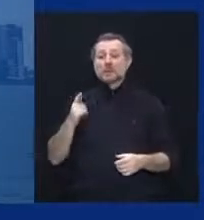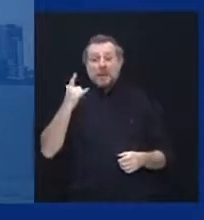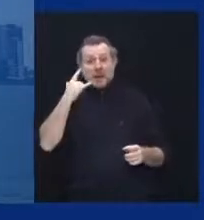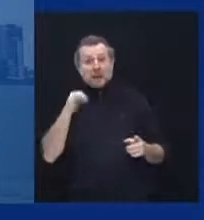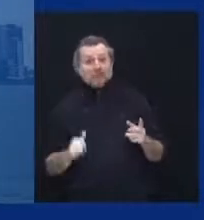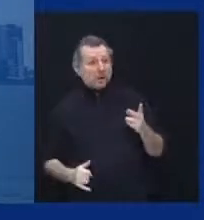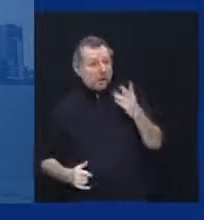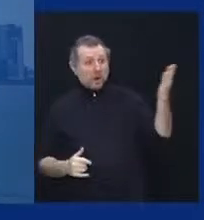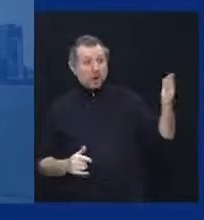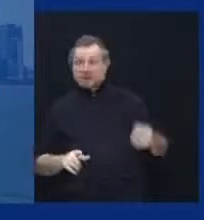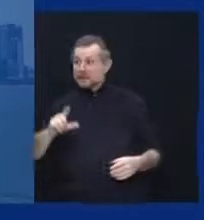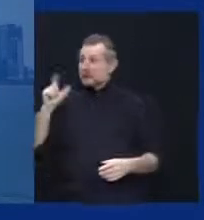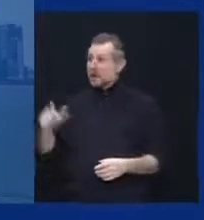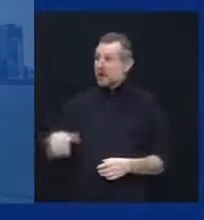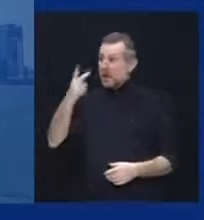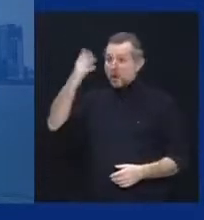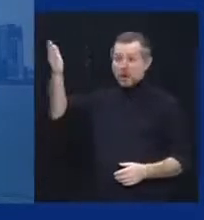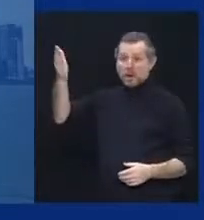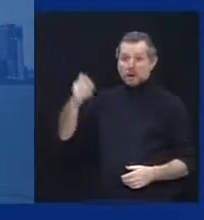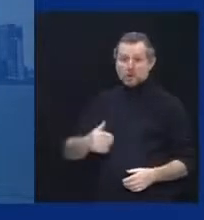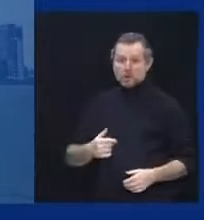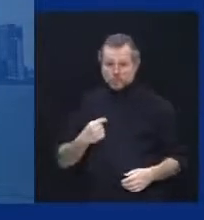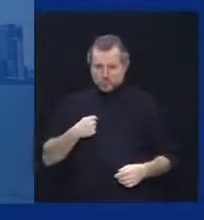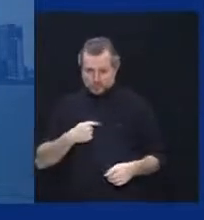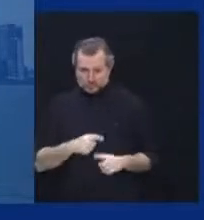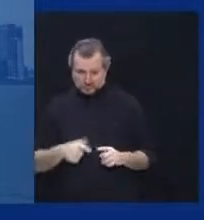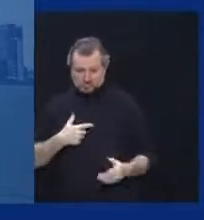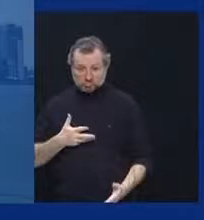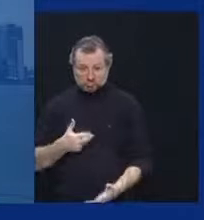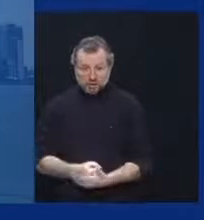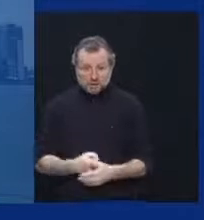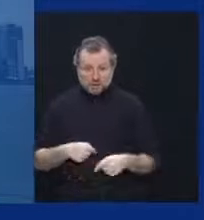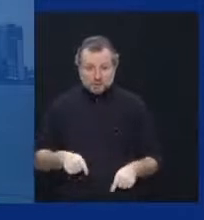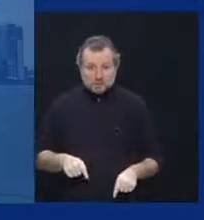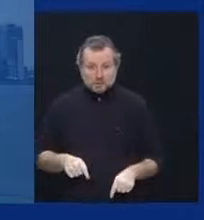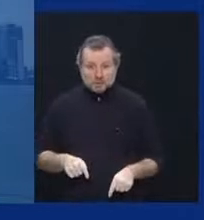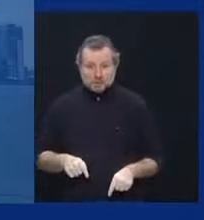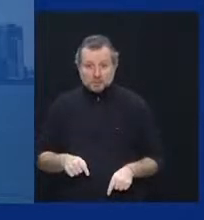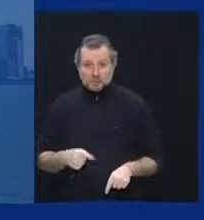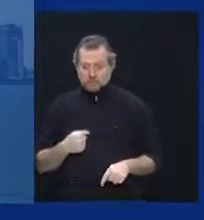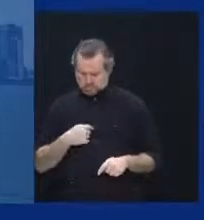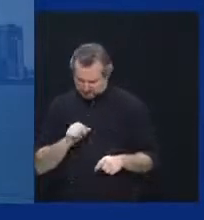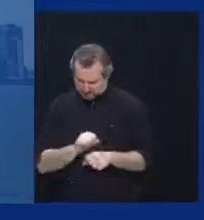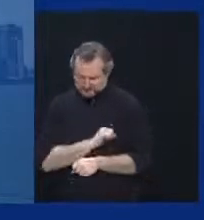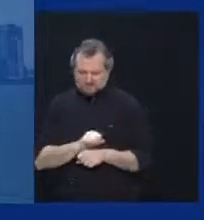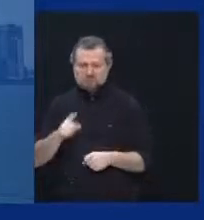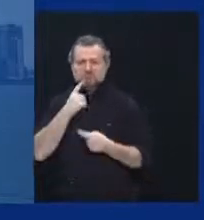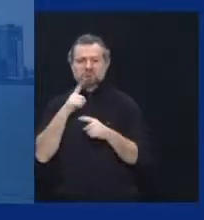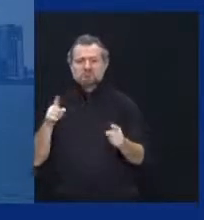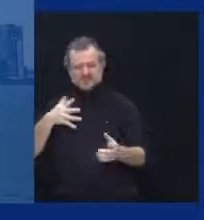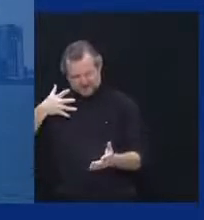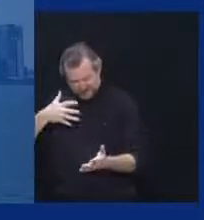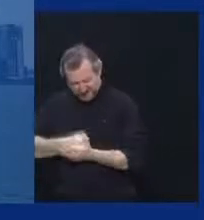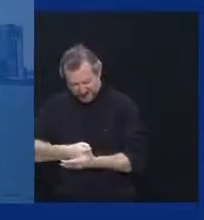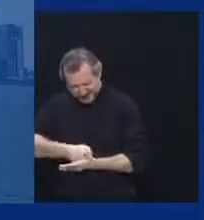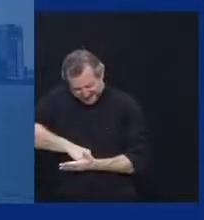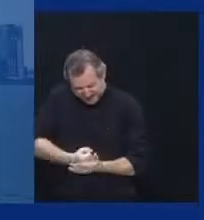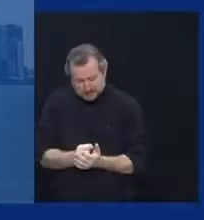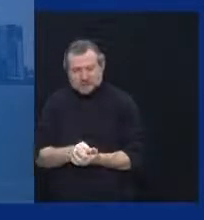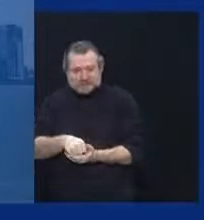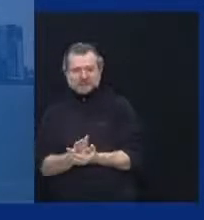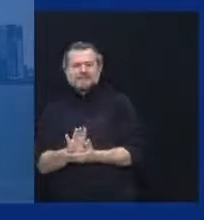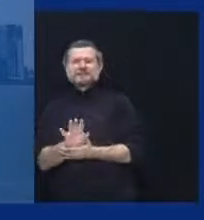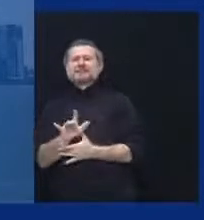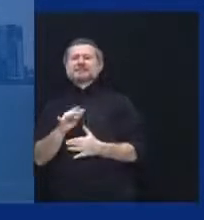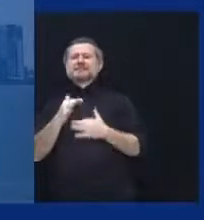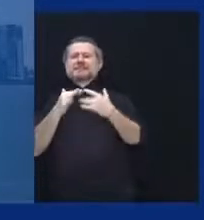Italy, but it didn't happen because we handled it. We handled the fall